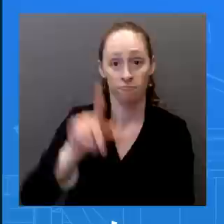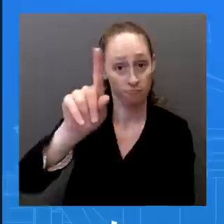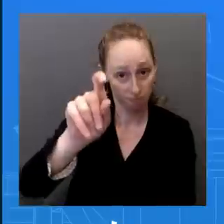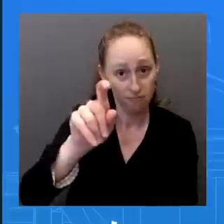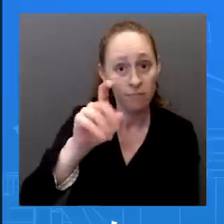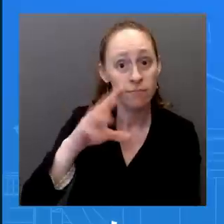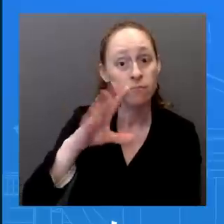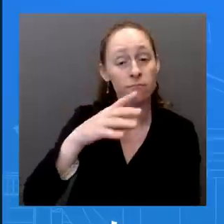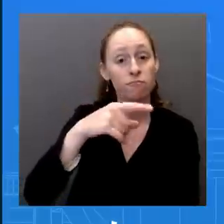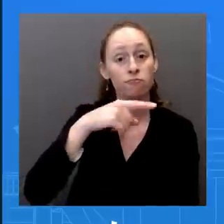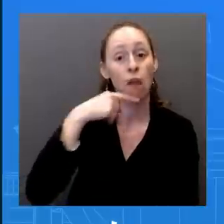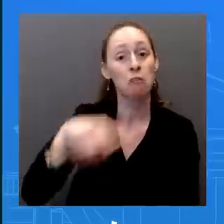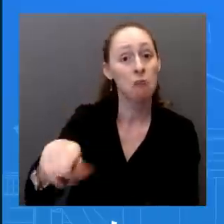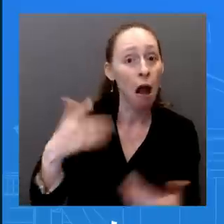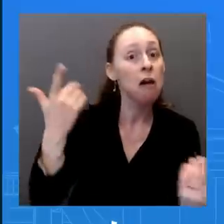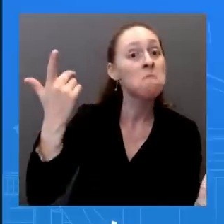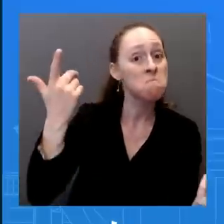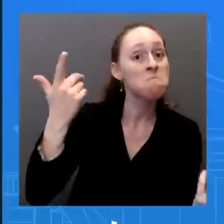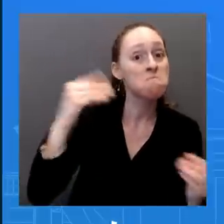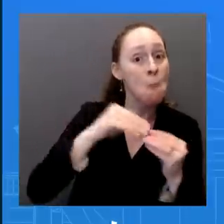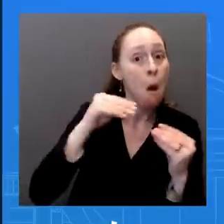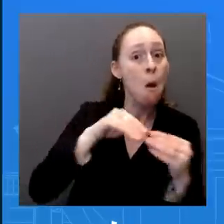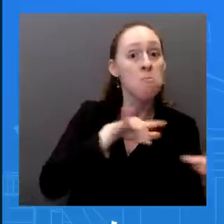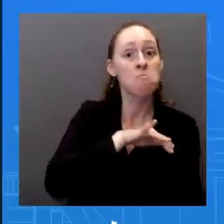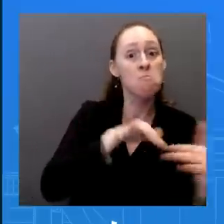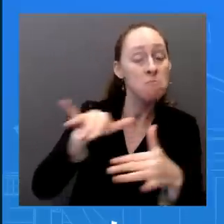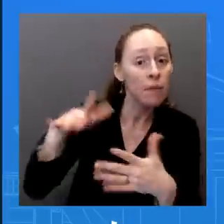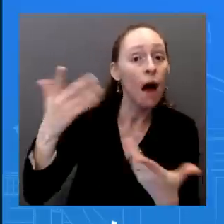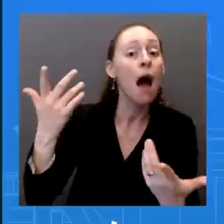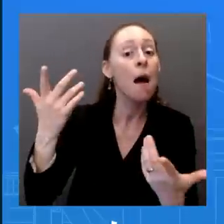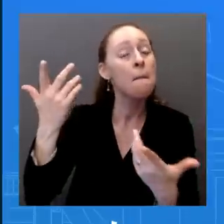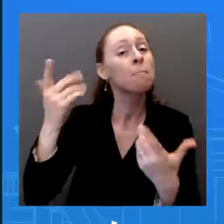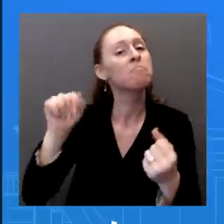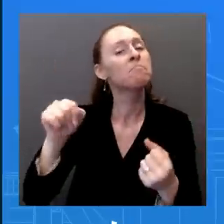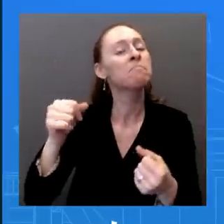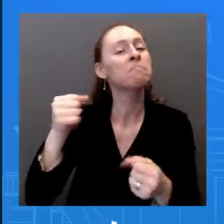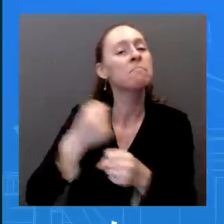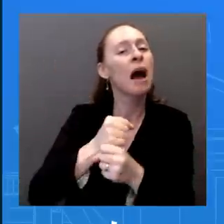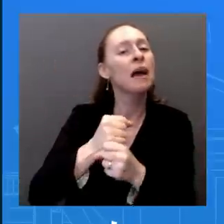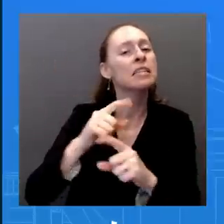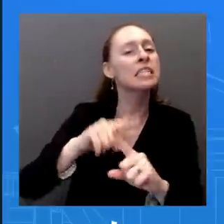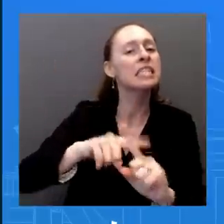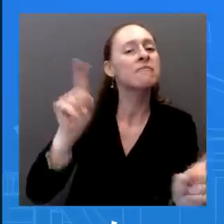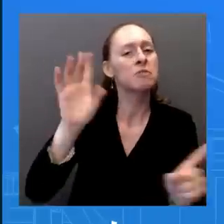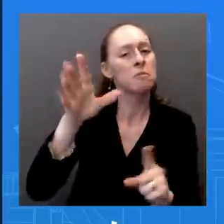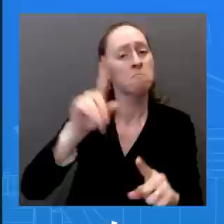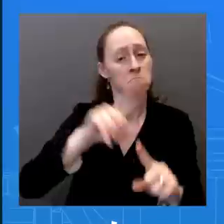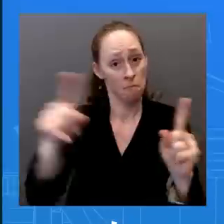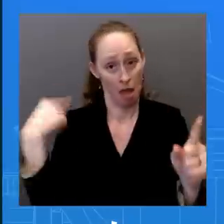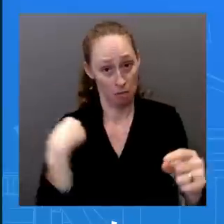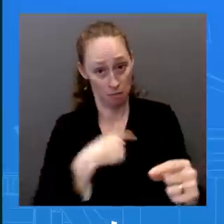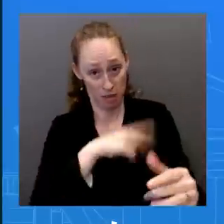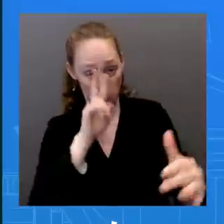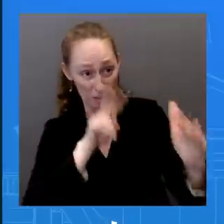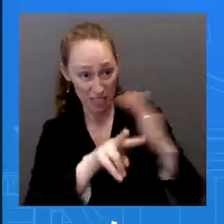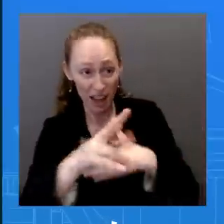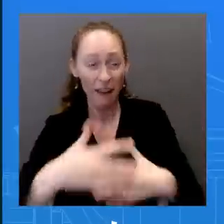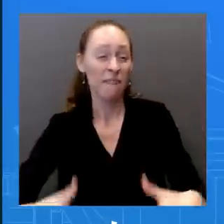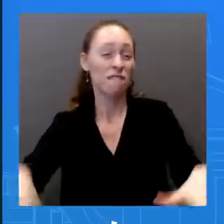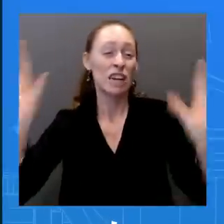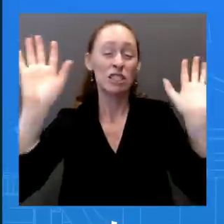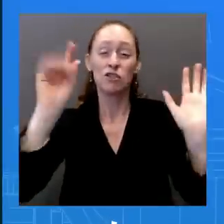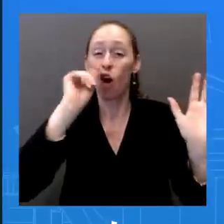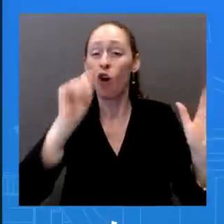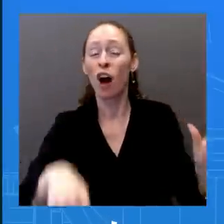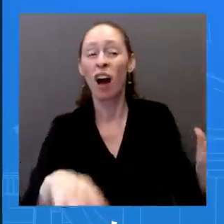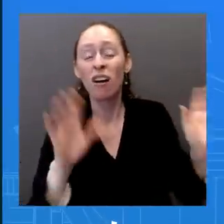have an impact on the battlefield equation, but we do not believe at this point that it will undermine Ukraine's ability to effectively repel Russian